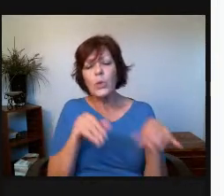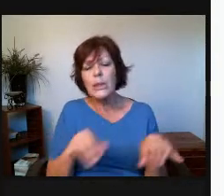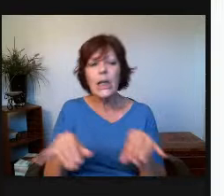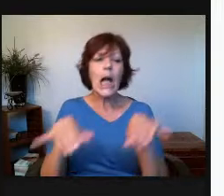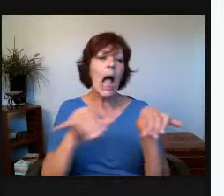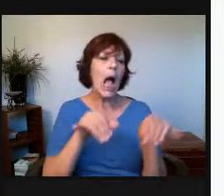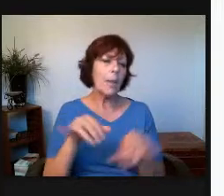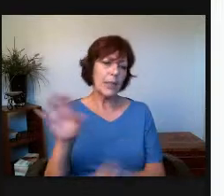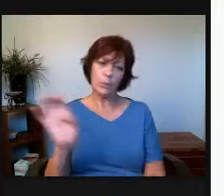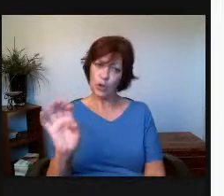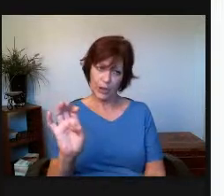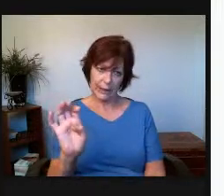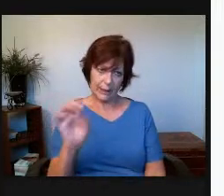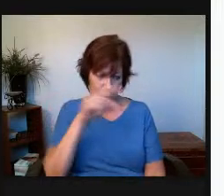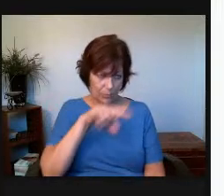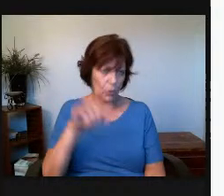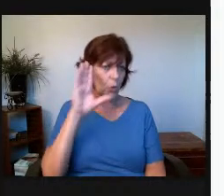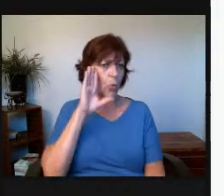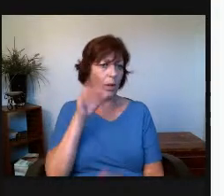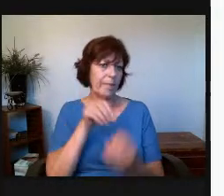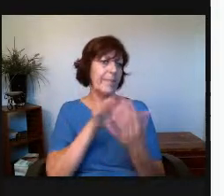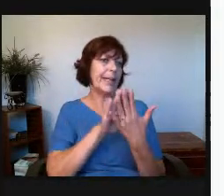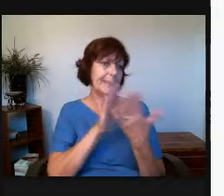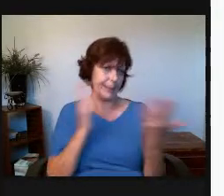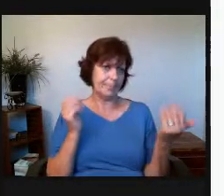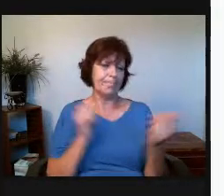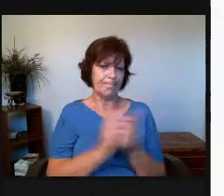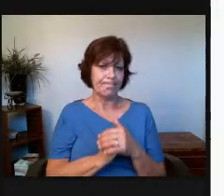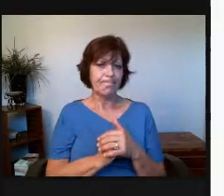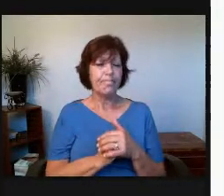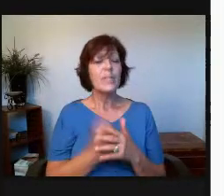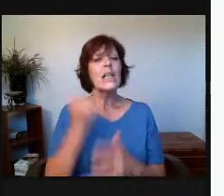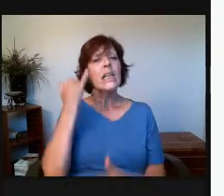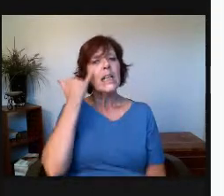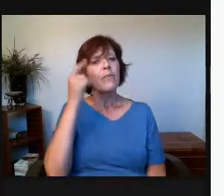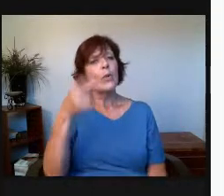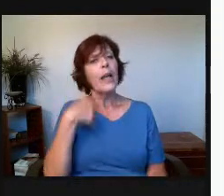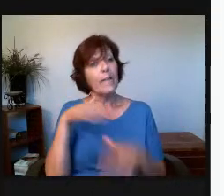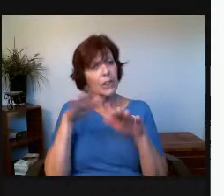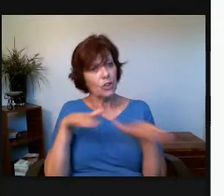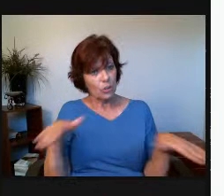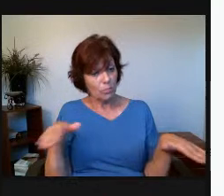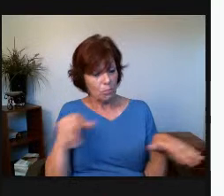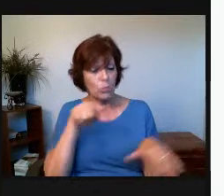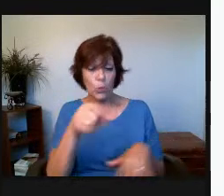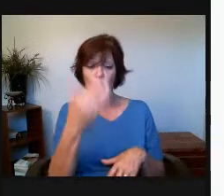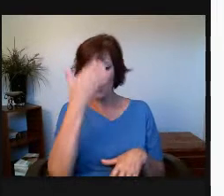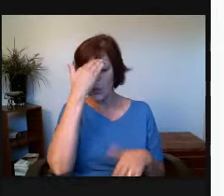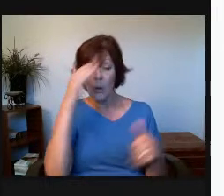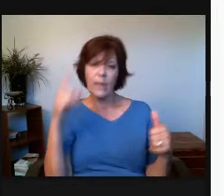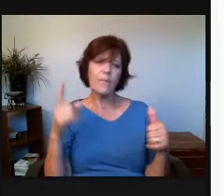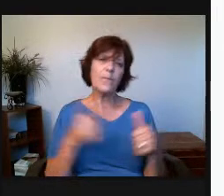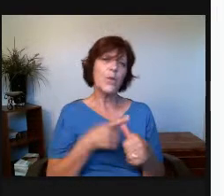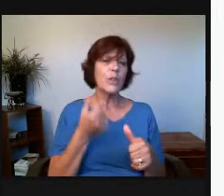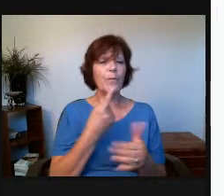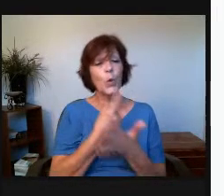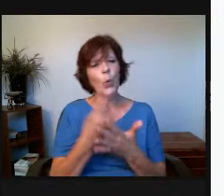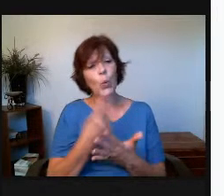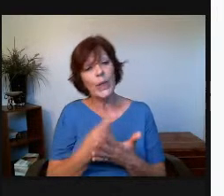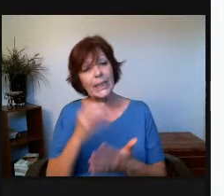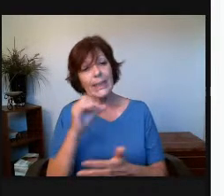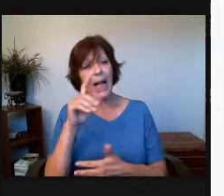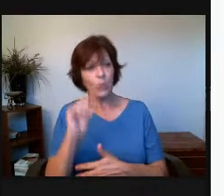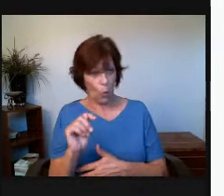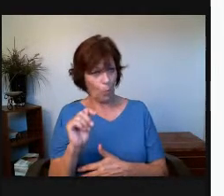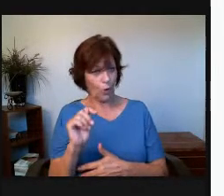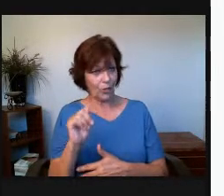emergency that most of us will face in our lifetime. So if you have kids, you know that the first couple of weeks in October, because